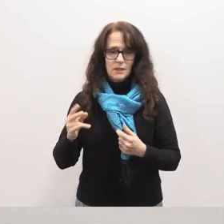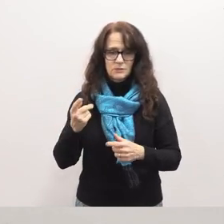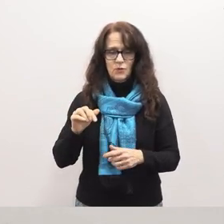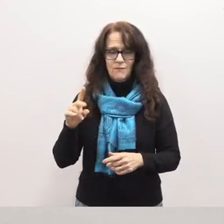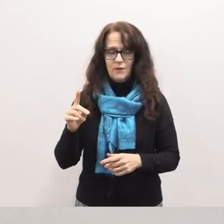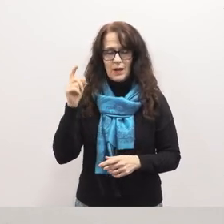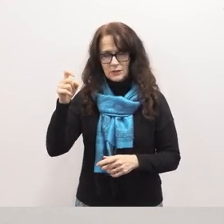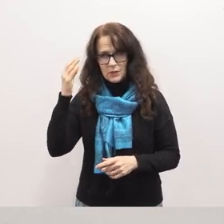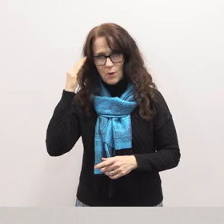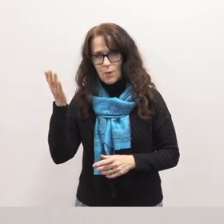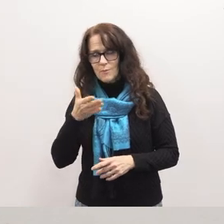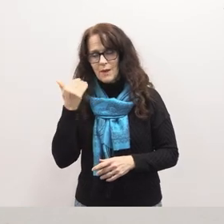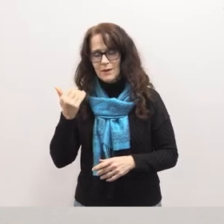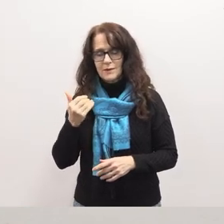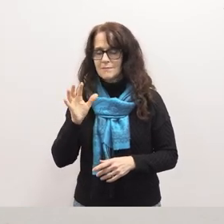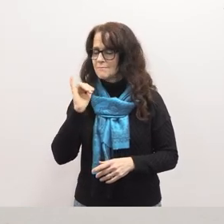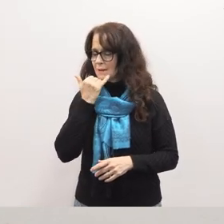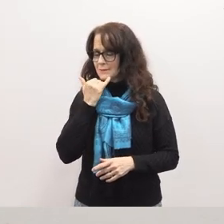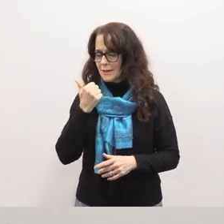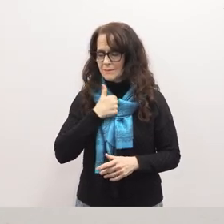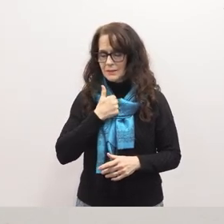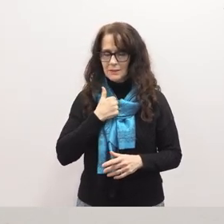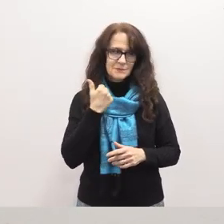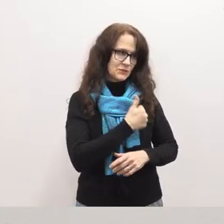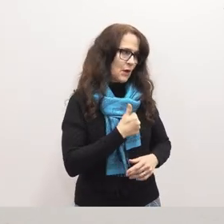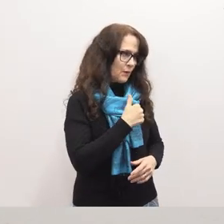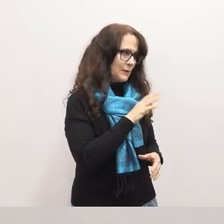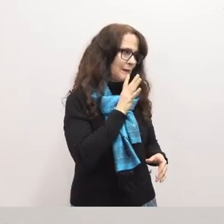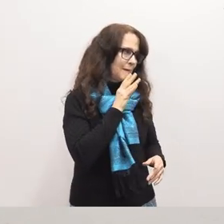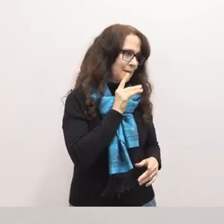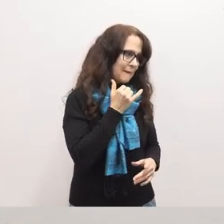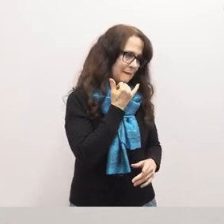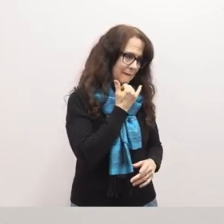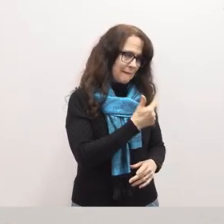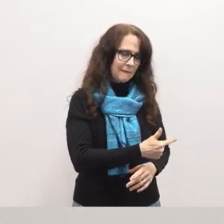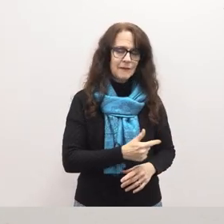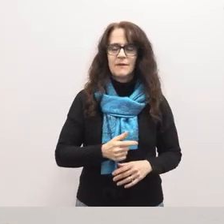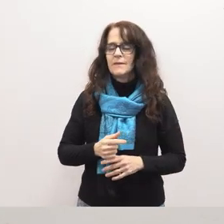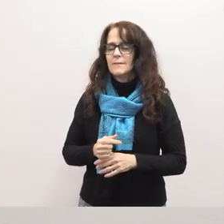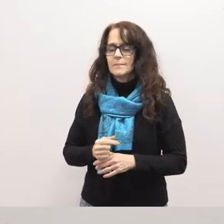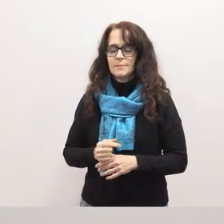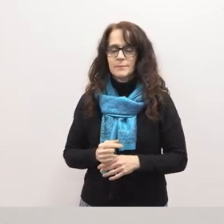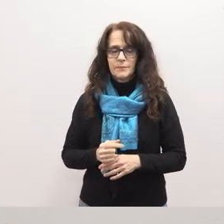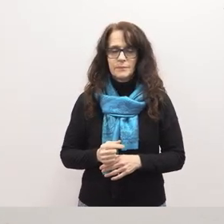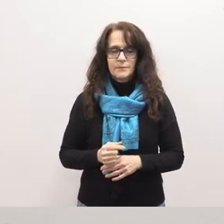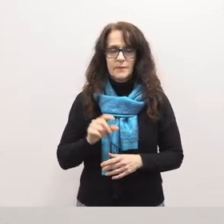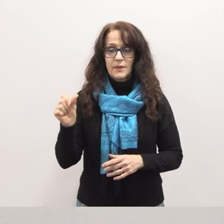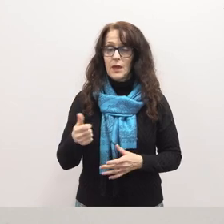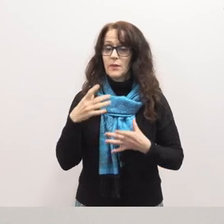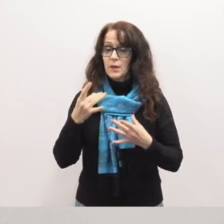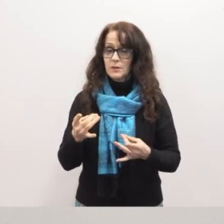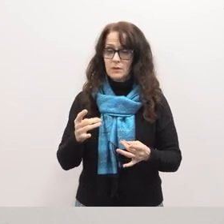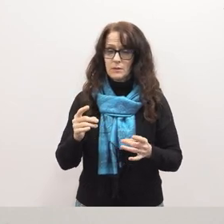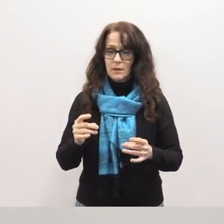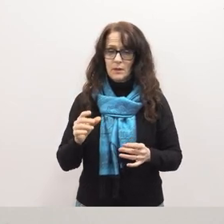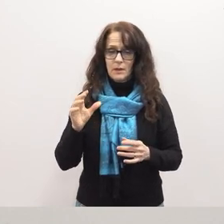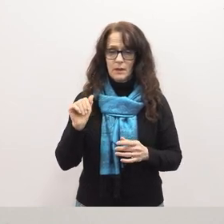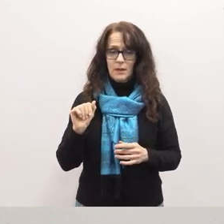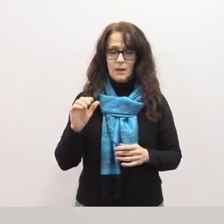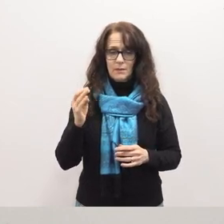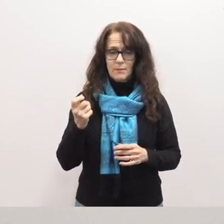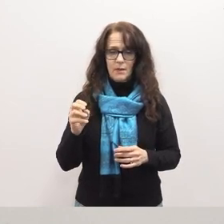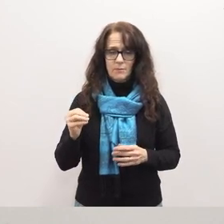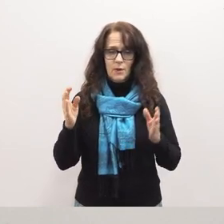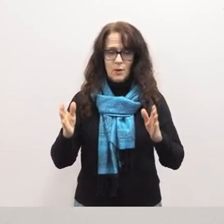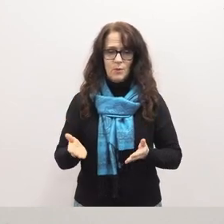right? I get messed up all the time, too. And then the other interested party album